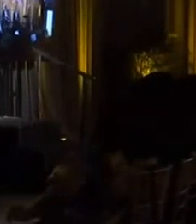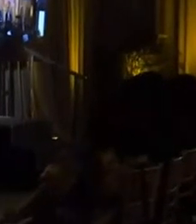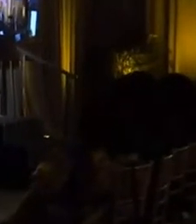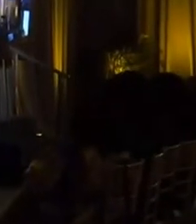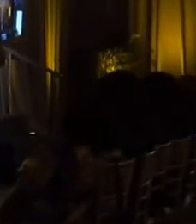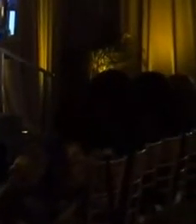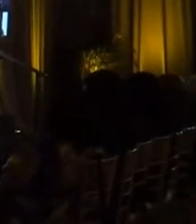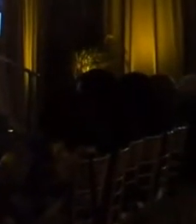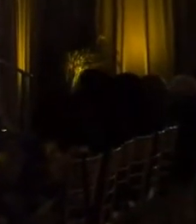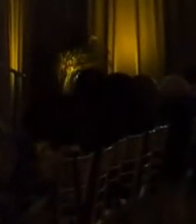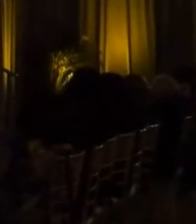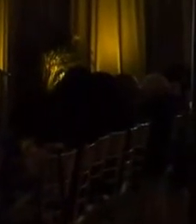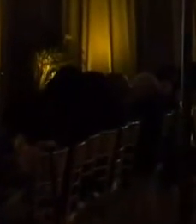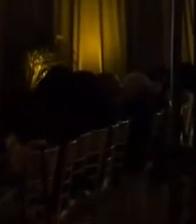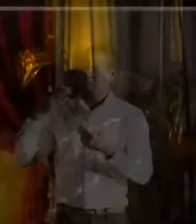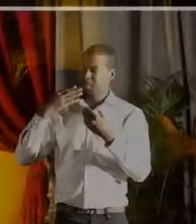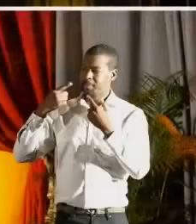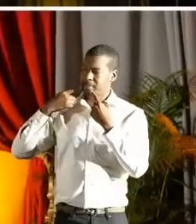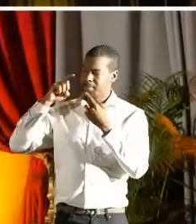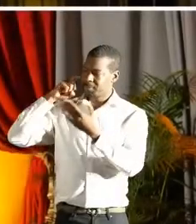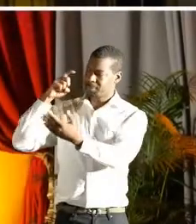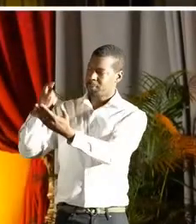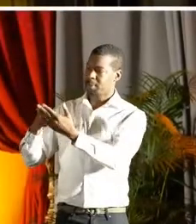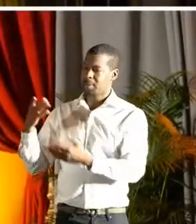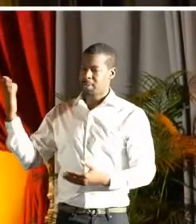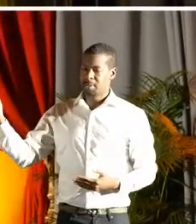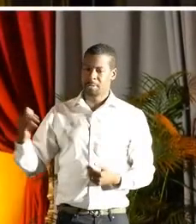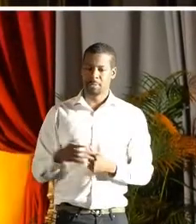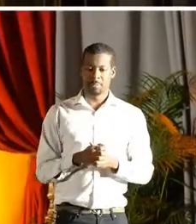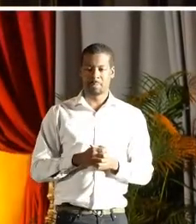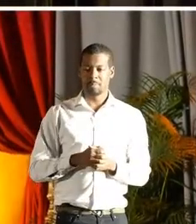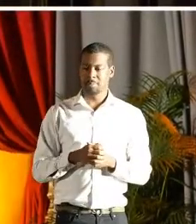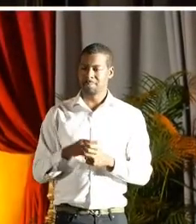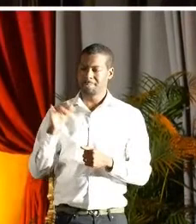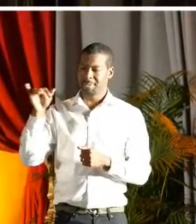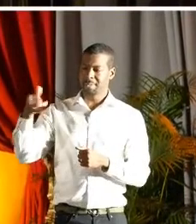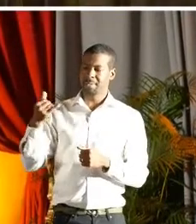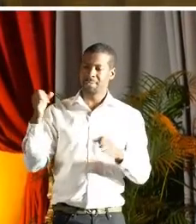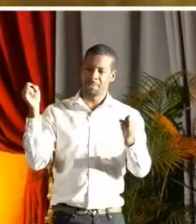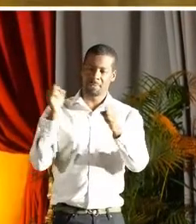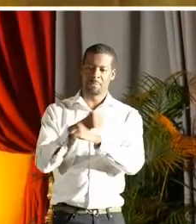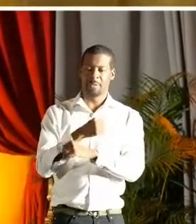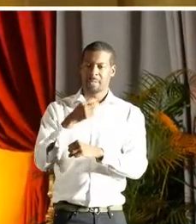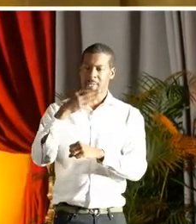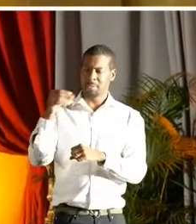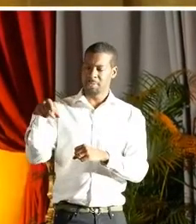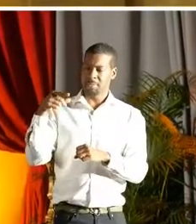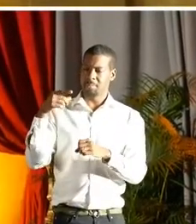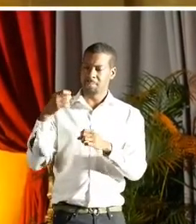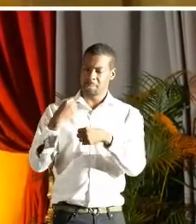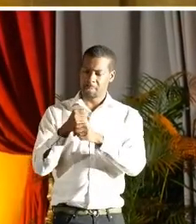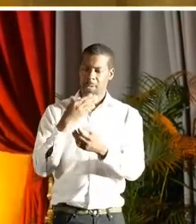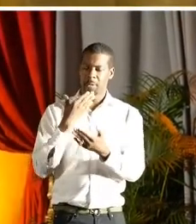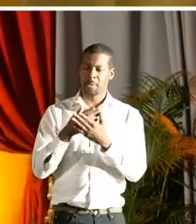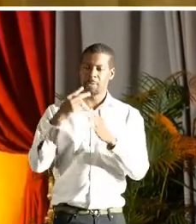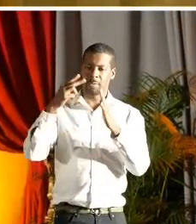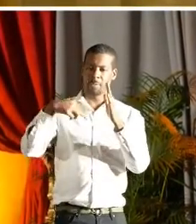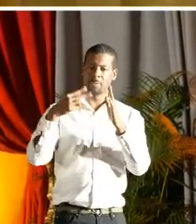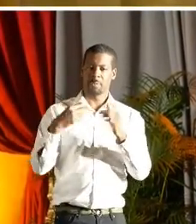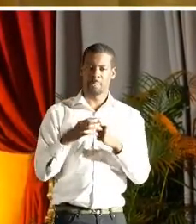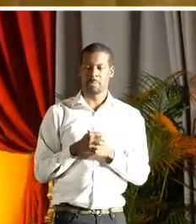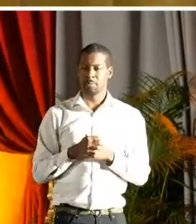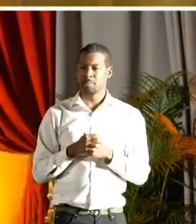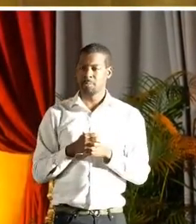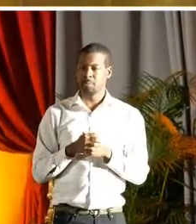Big shout out to Roderick Red, who stayed not just to fight, but to make films. And maybe a better